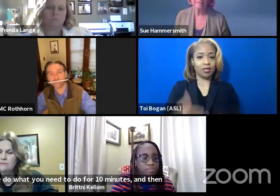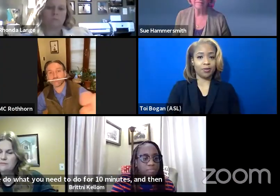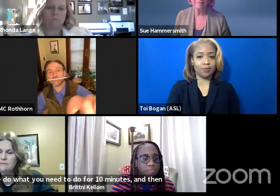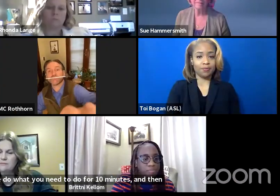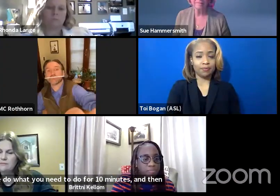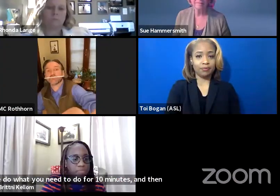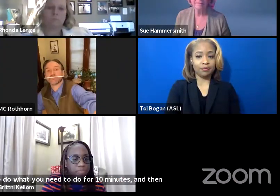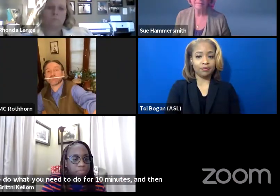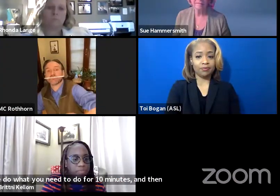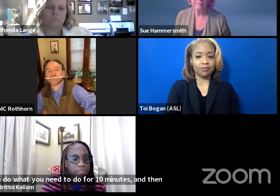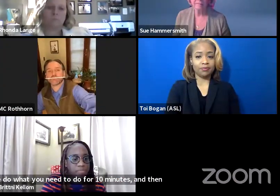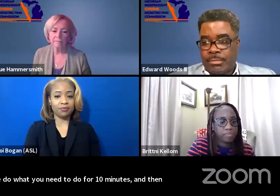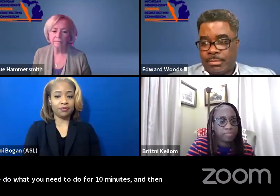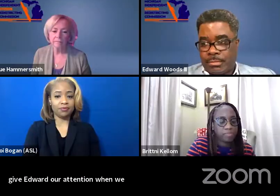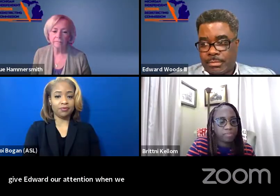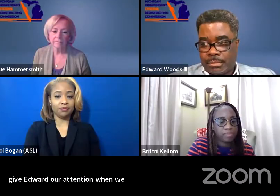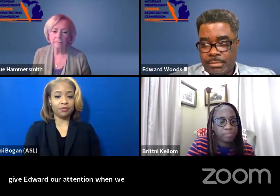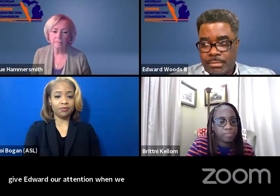welcome.